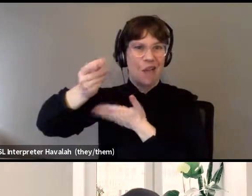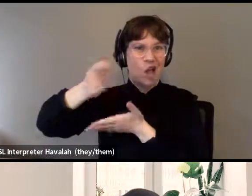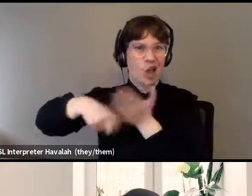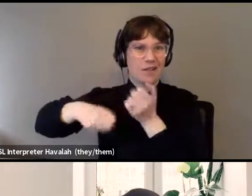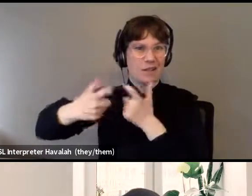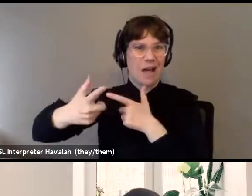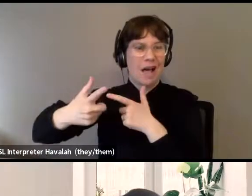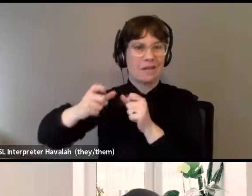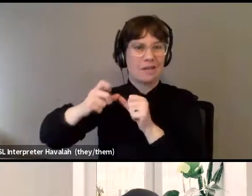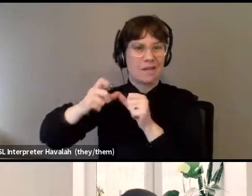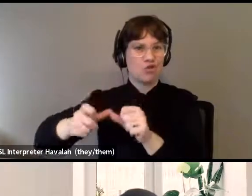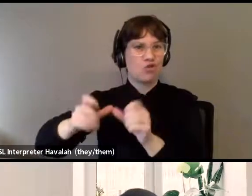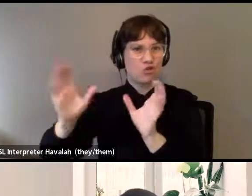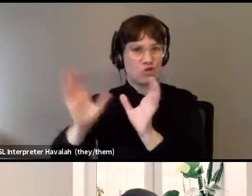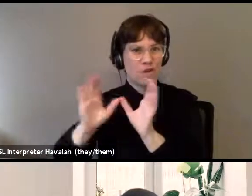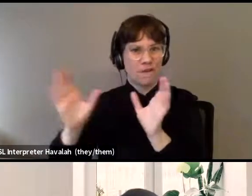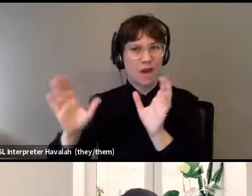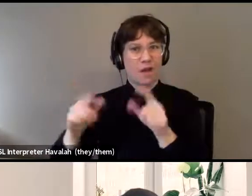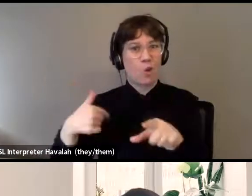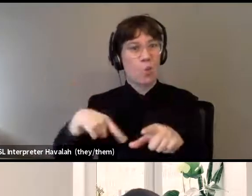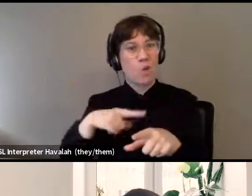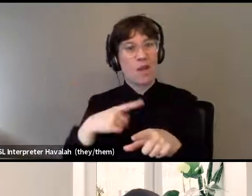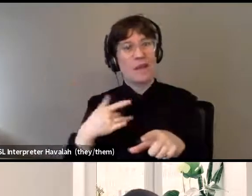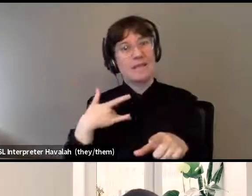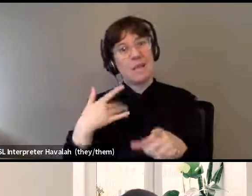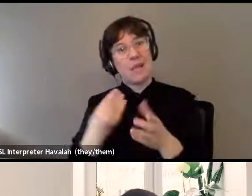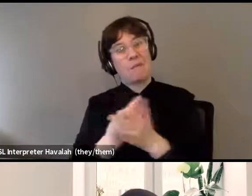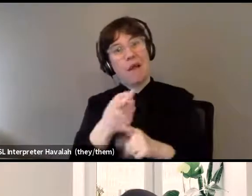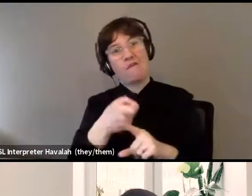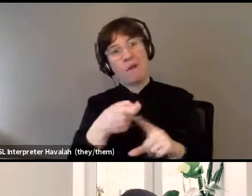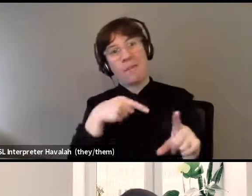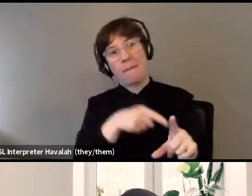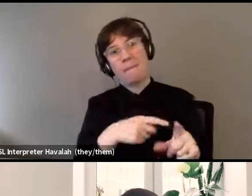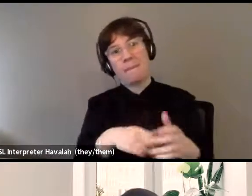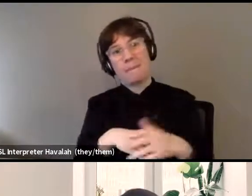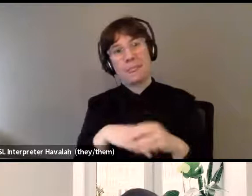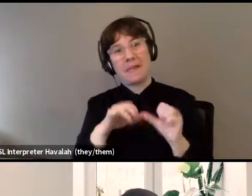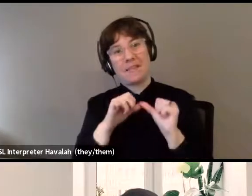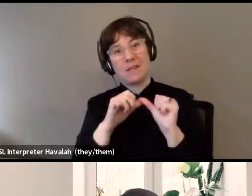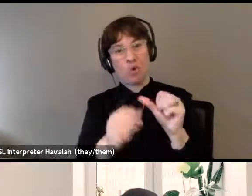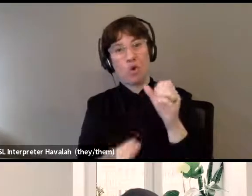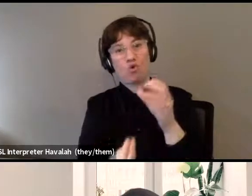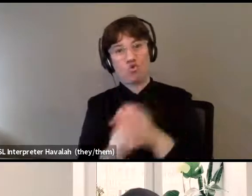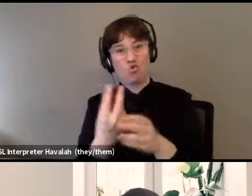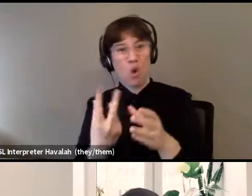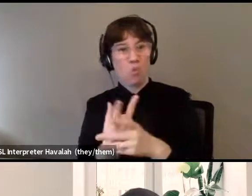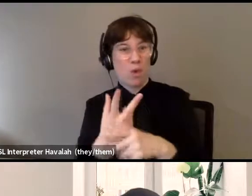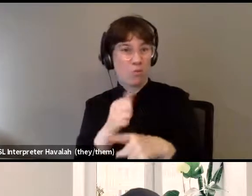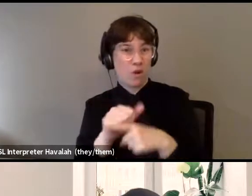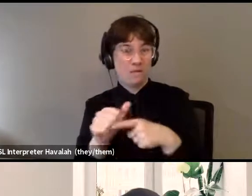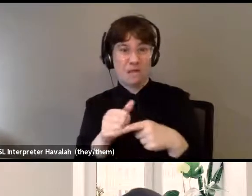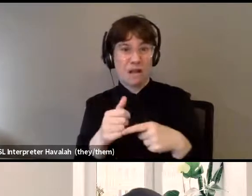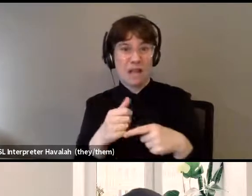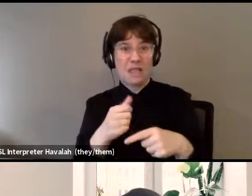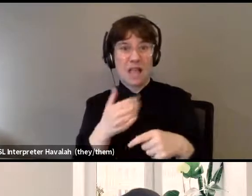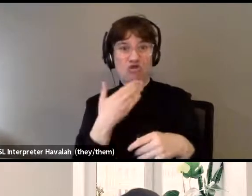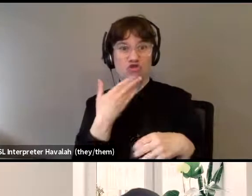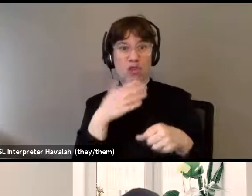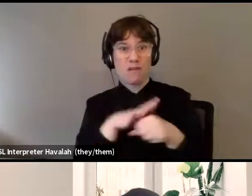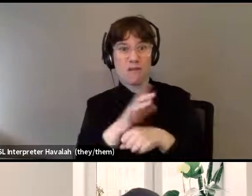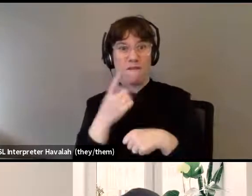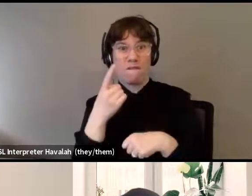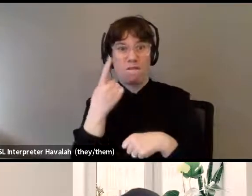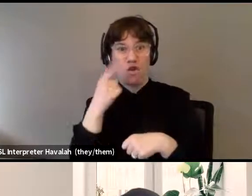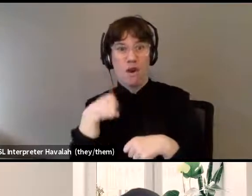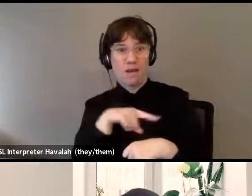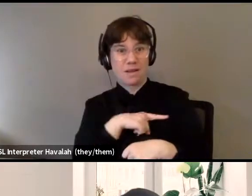it. So we'll often buy from them just because they have like sustainable growing practices, and that's good enough for us. So